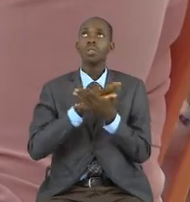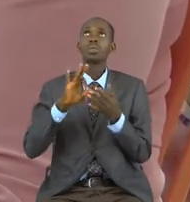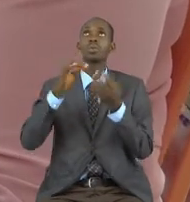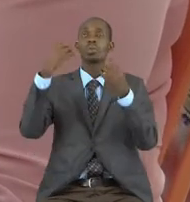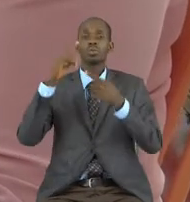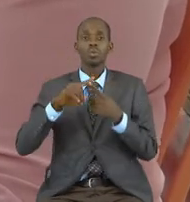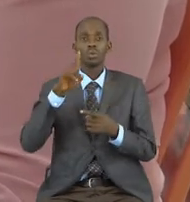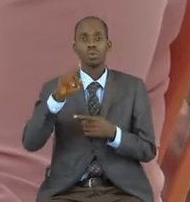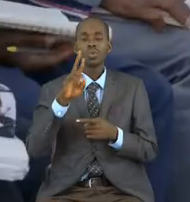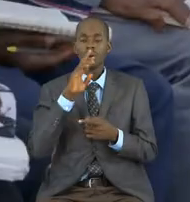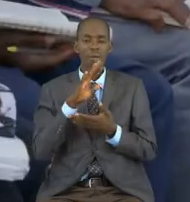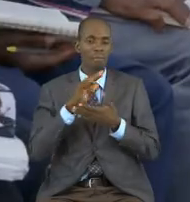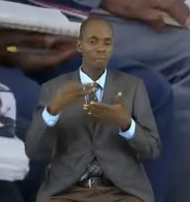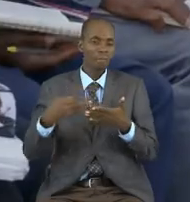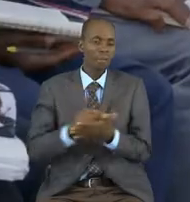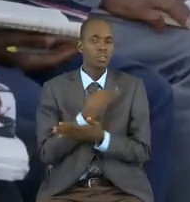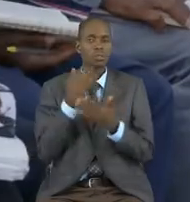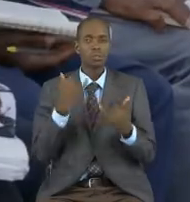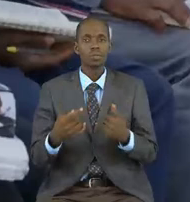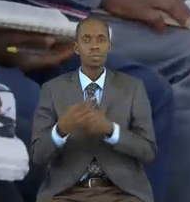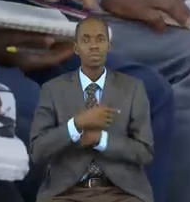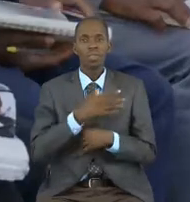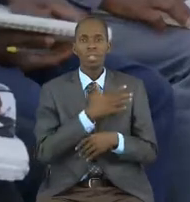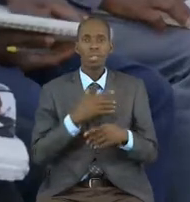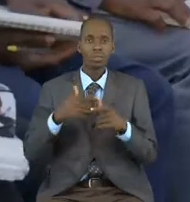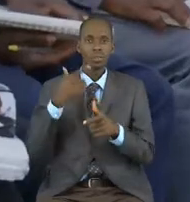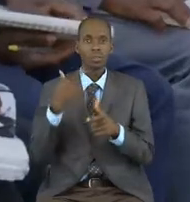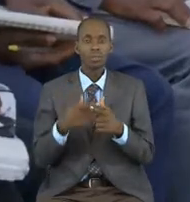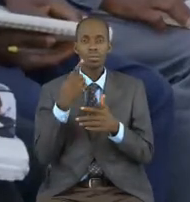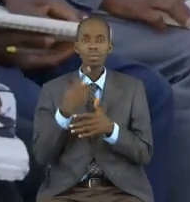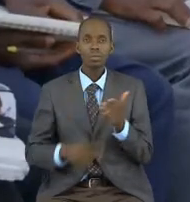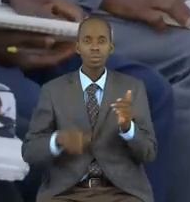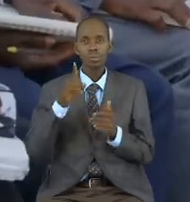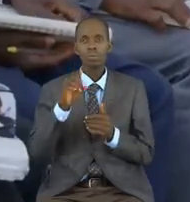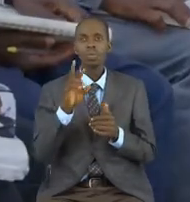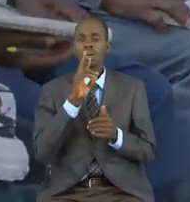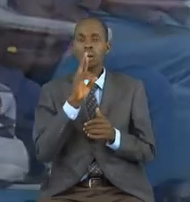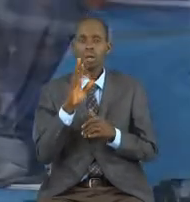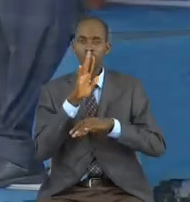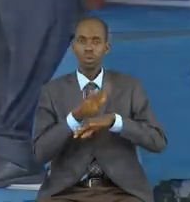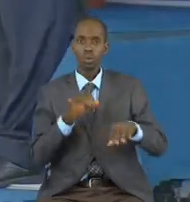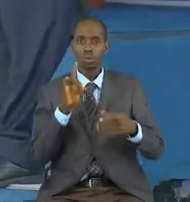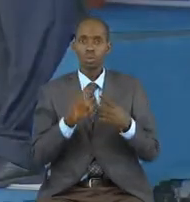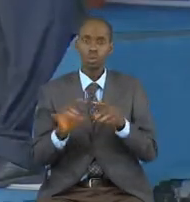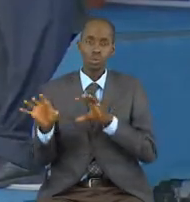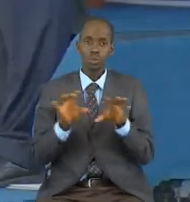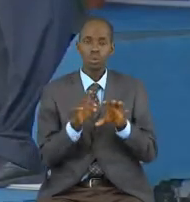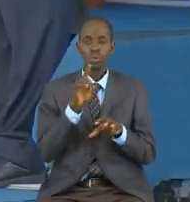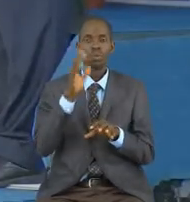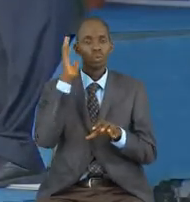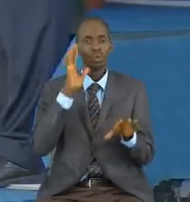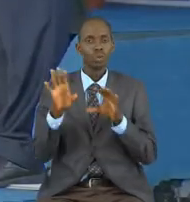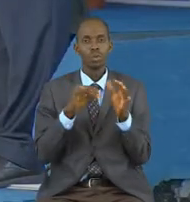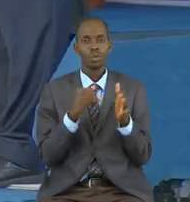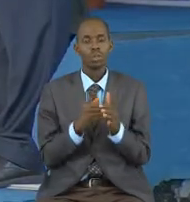filled afresh today. Yeah. And then, what you are appointed to do, you will do it